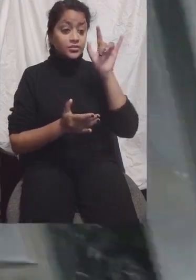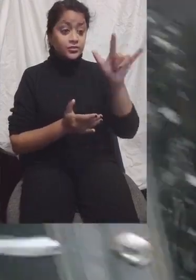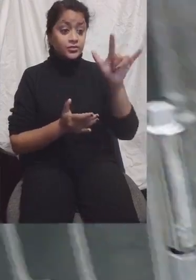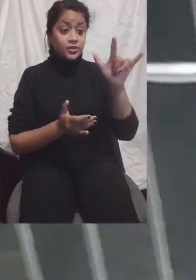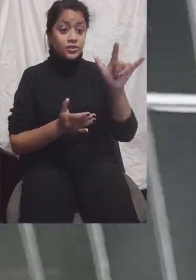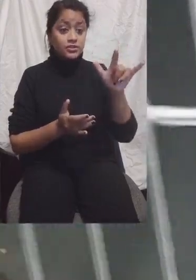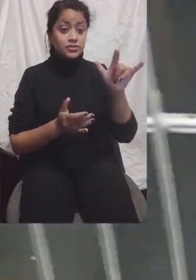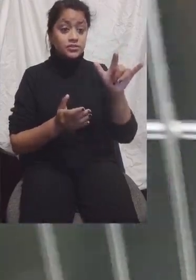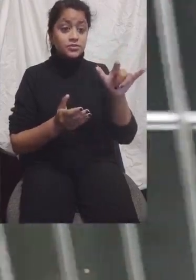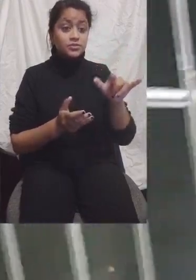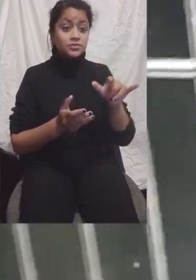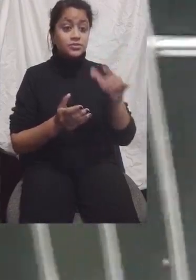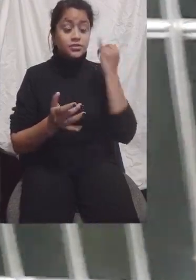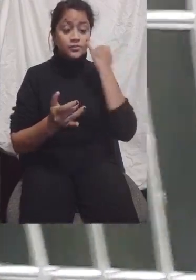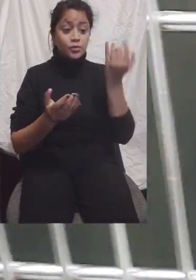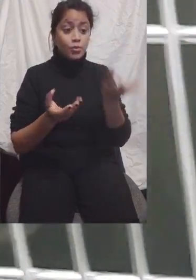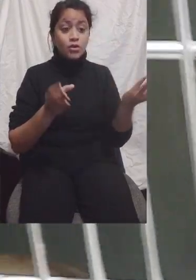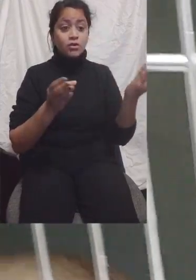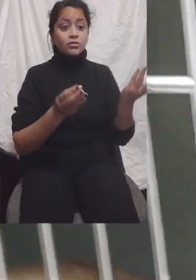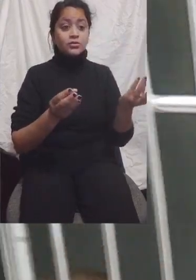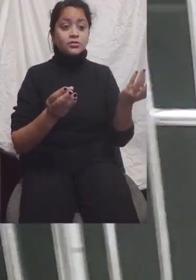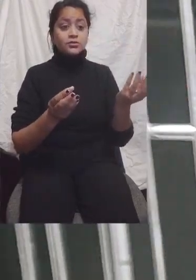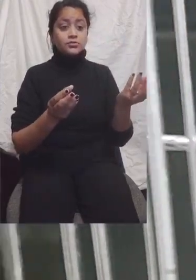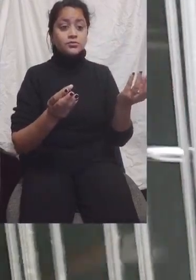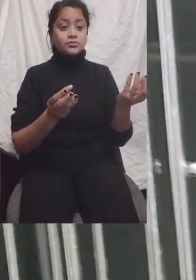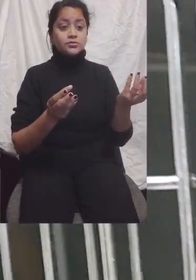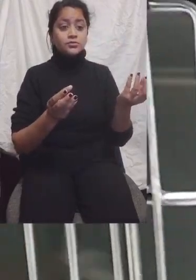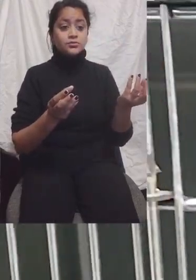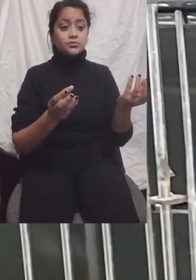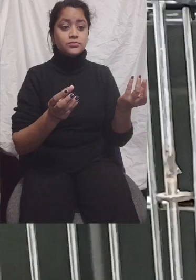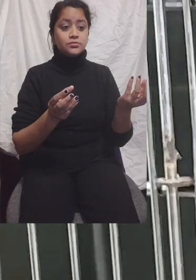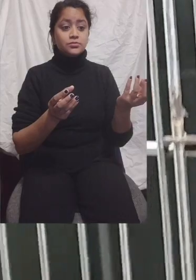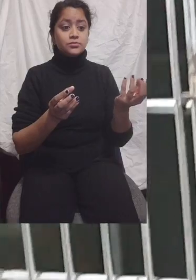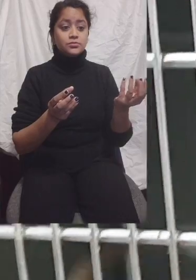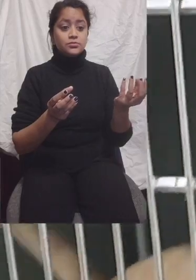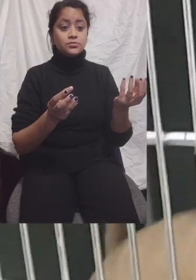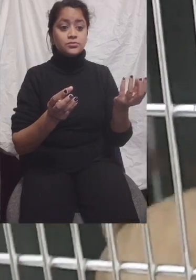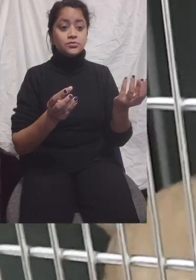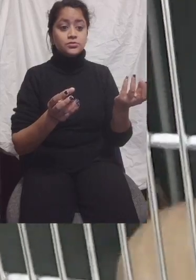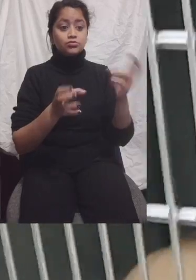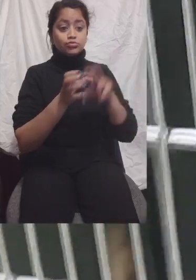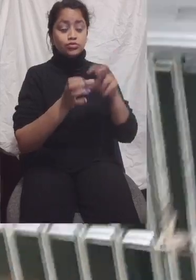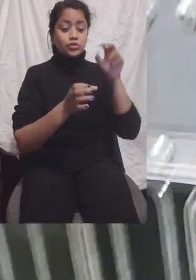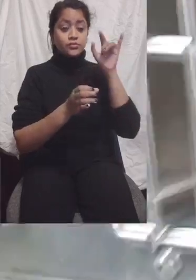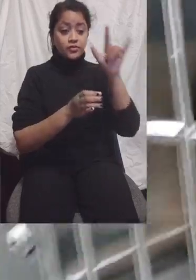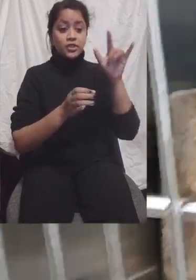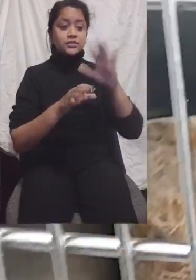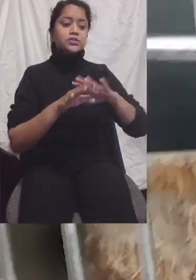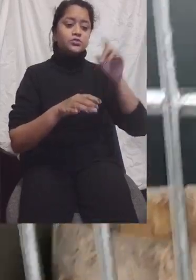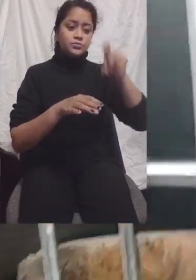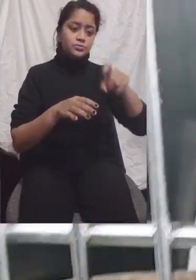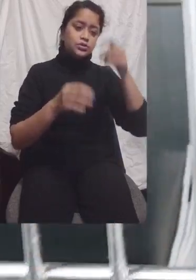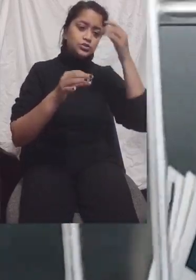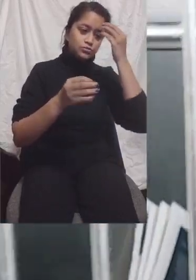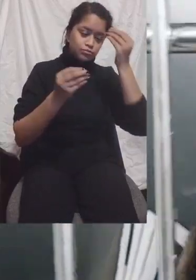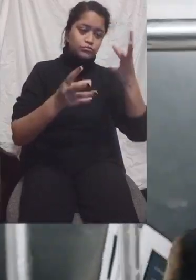your ticket and we'll take care of the rest. If you're interested in helping at the thrift shop, then most definitely we have space for you. And that